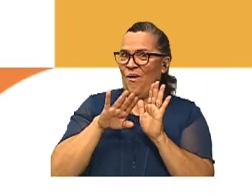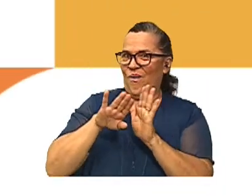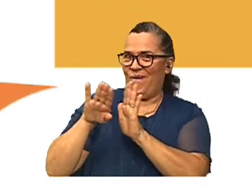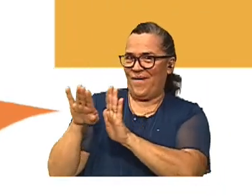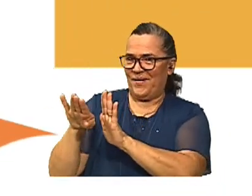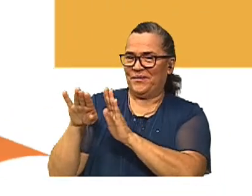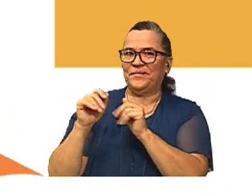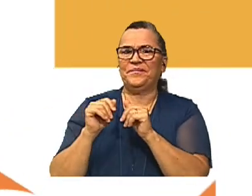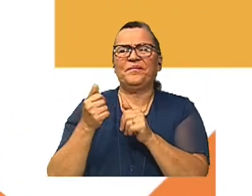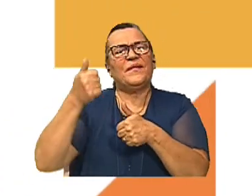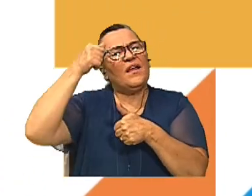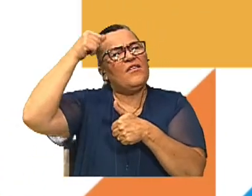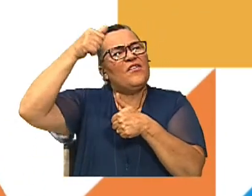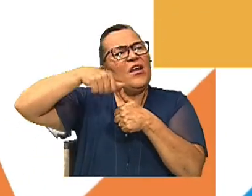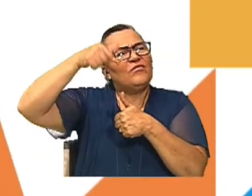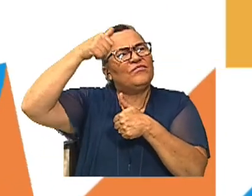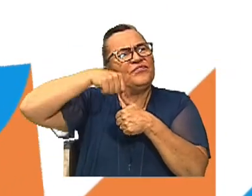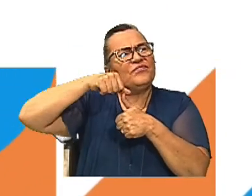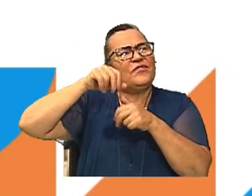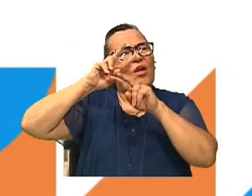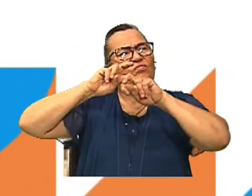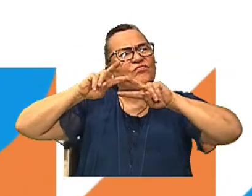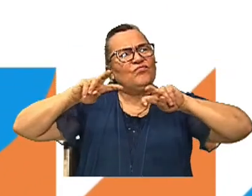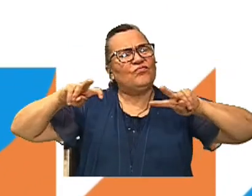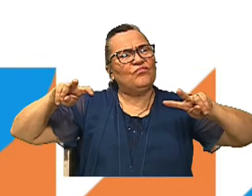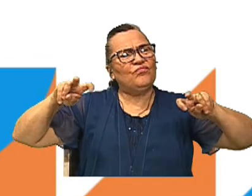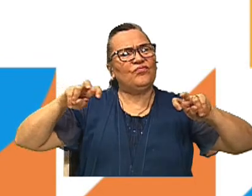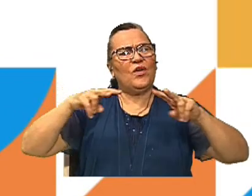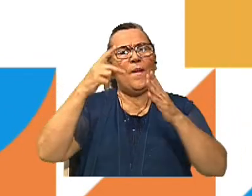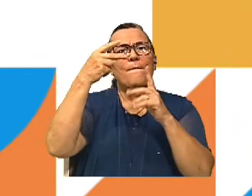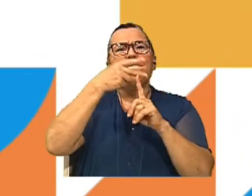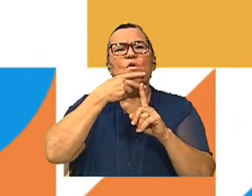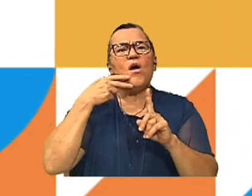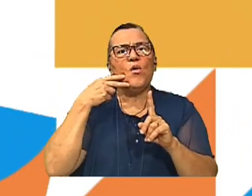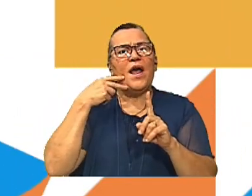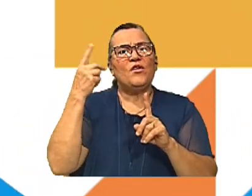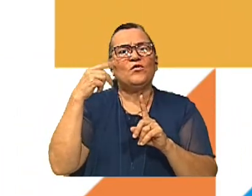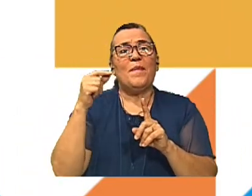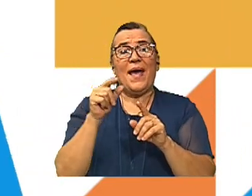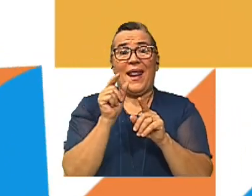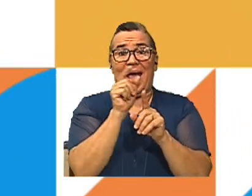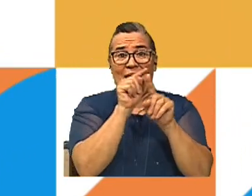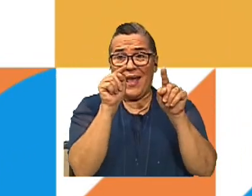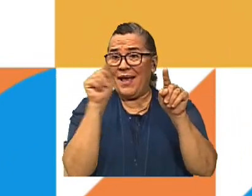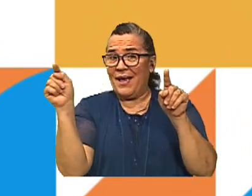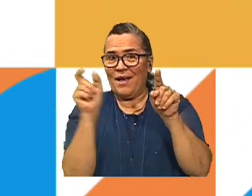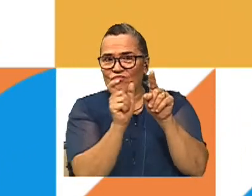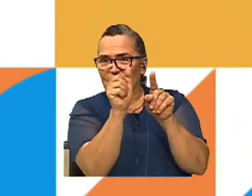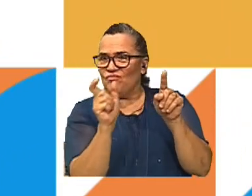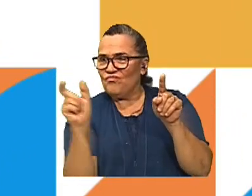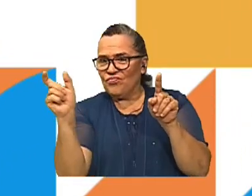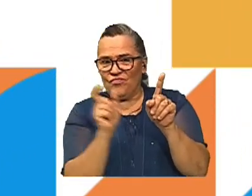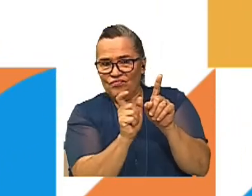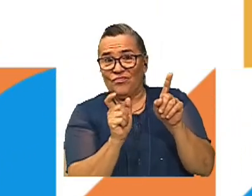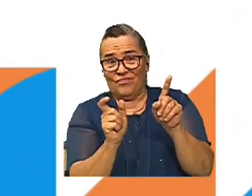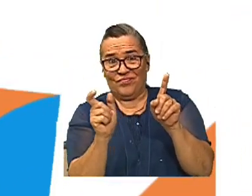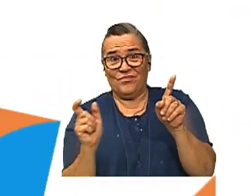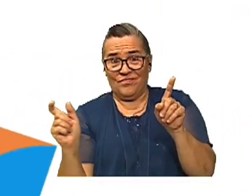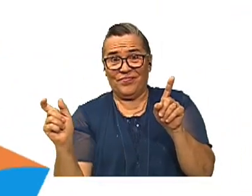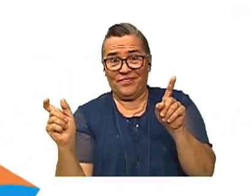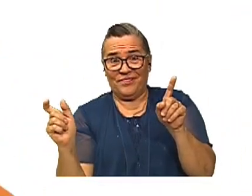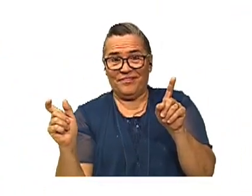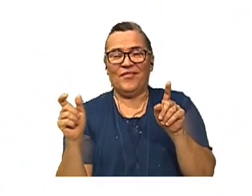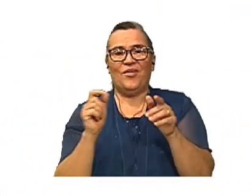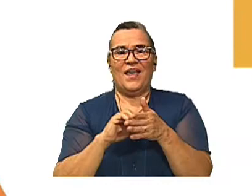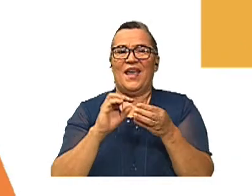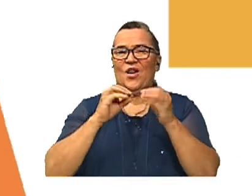let's review the vocabulary we're going to use to fill in the blanks. Let's go to slide